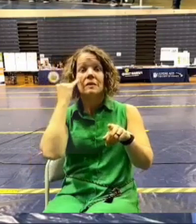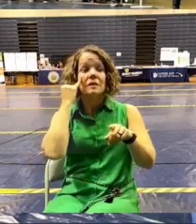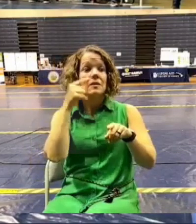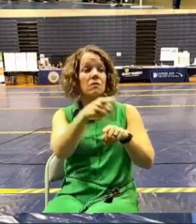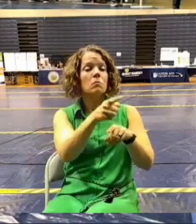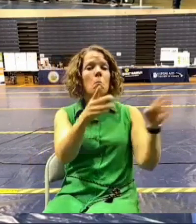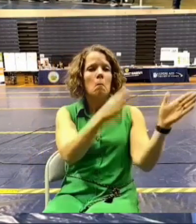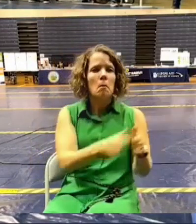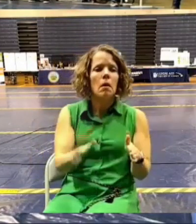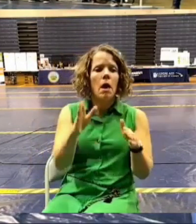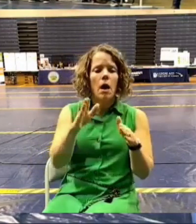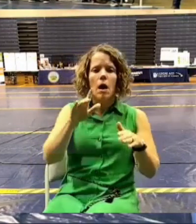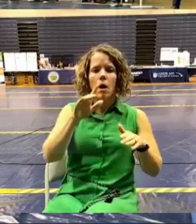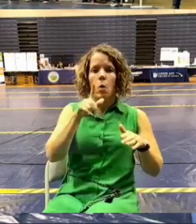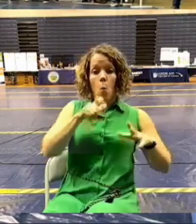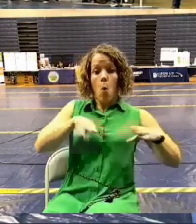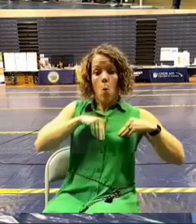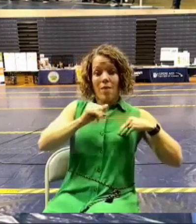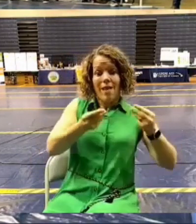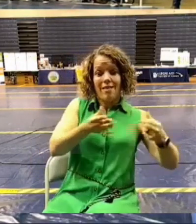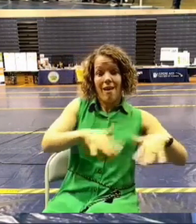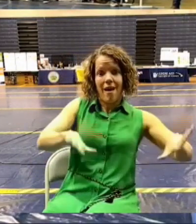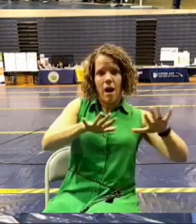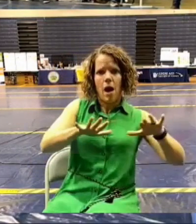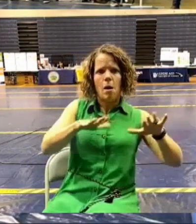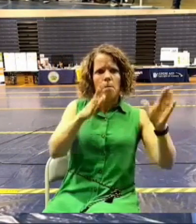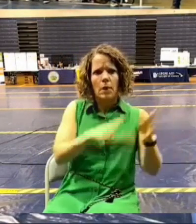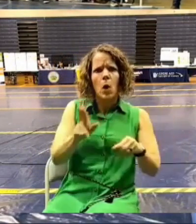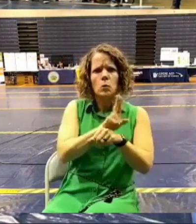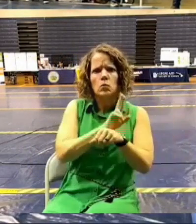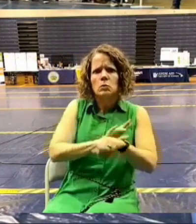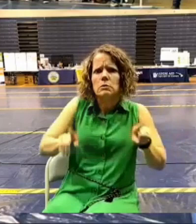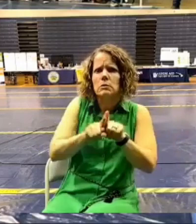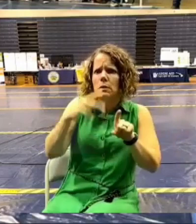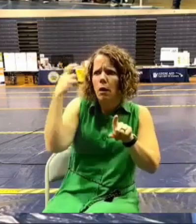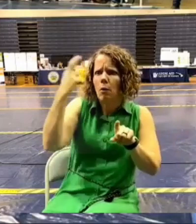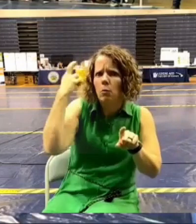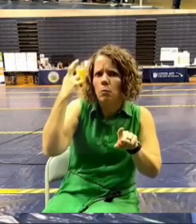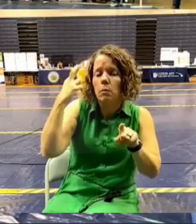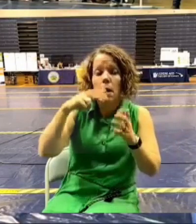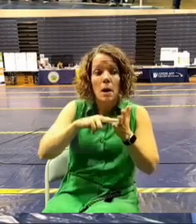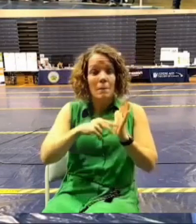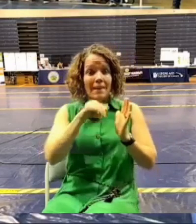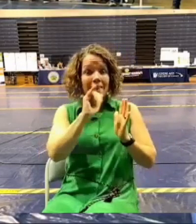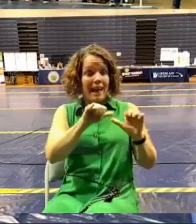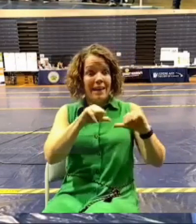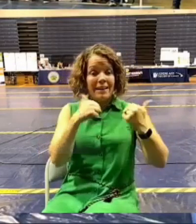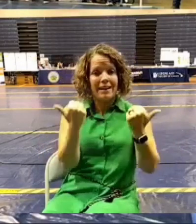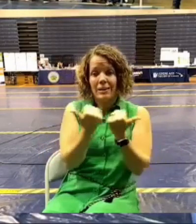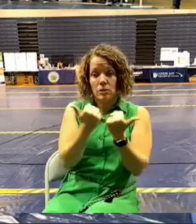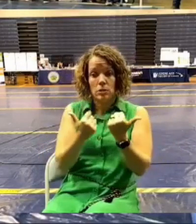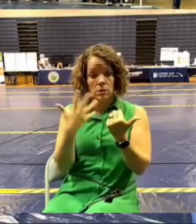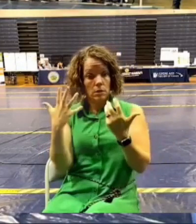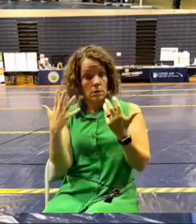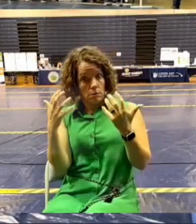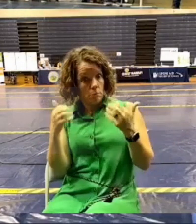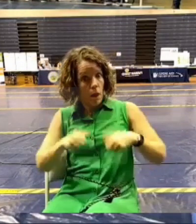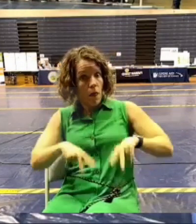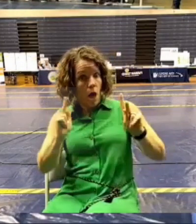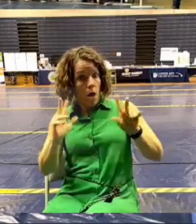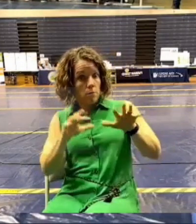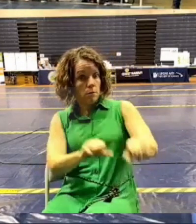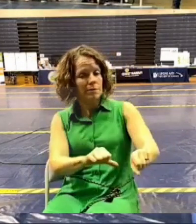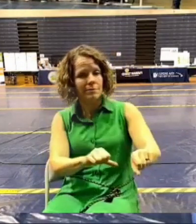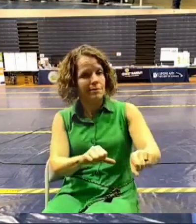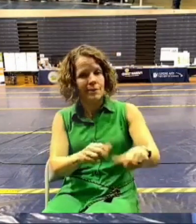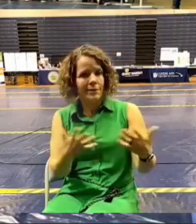have not agreed on the side of the agency that's trying to eminent domain the property. Now, we